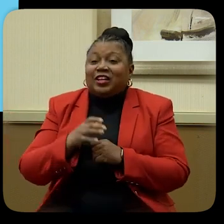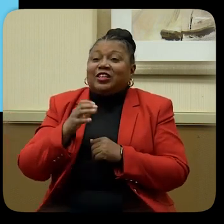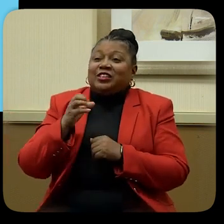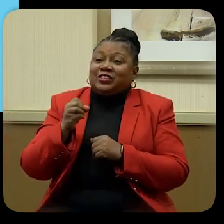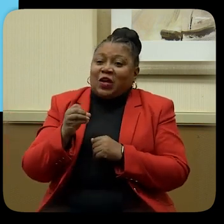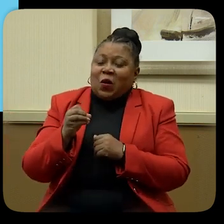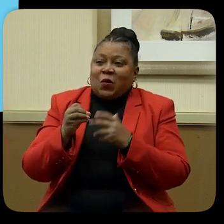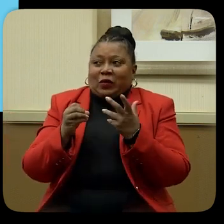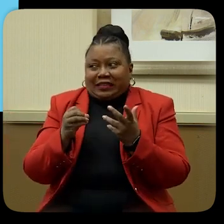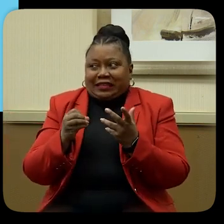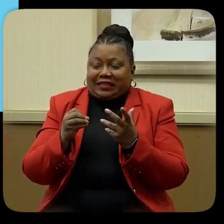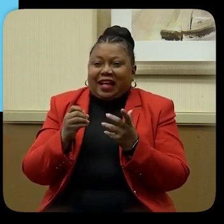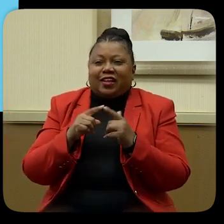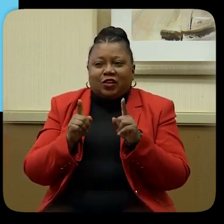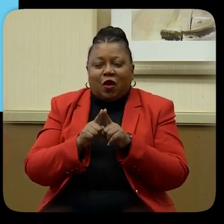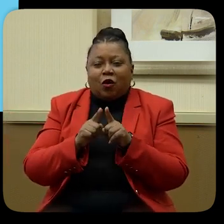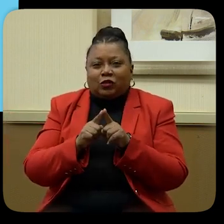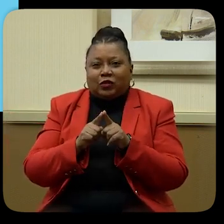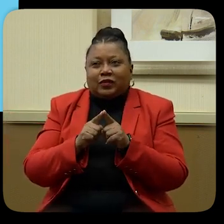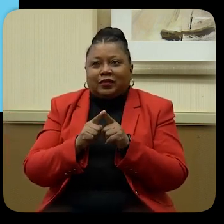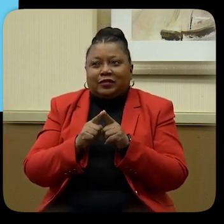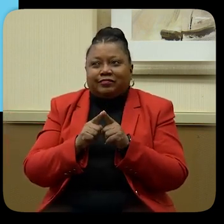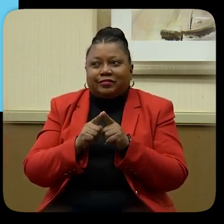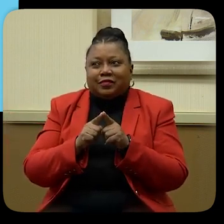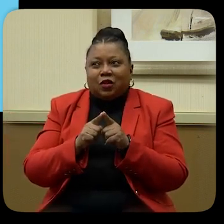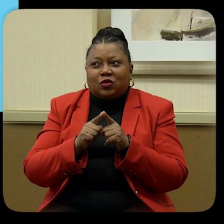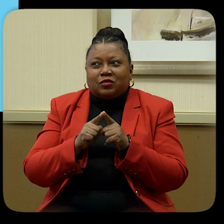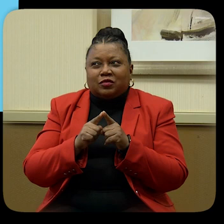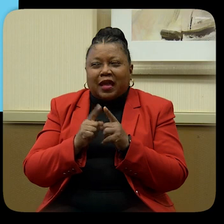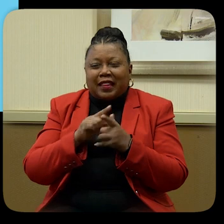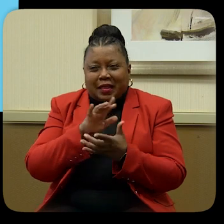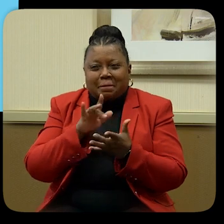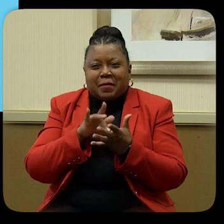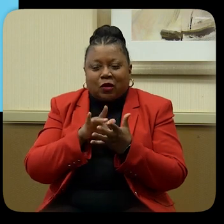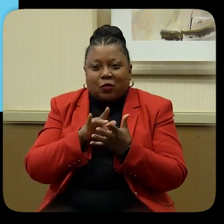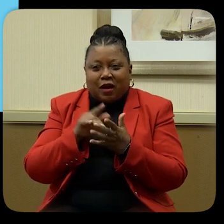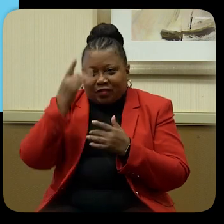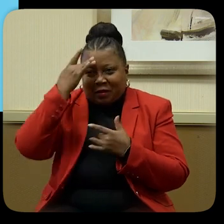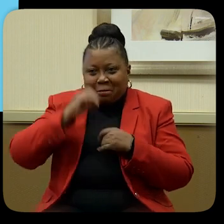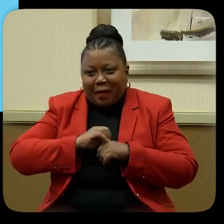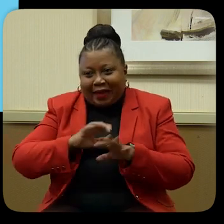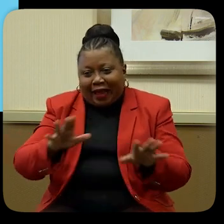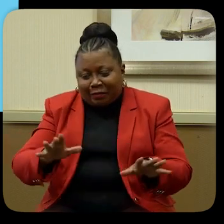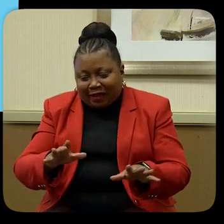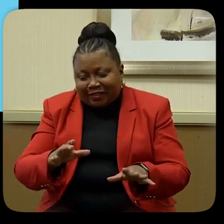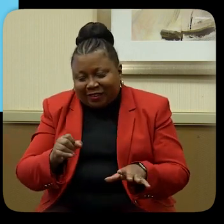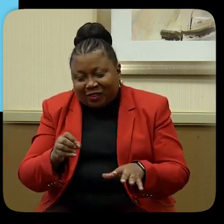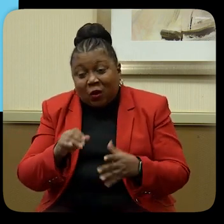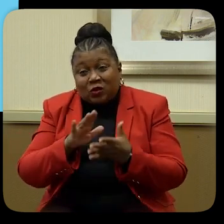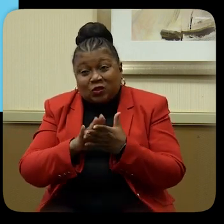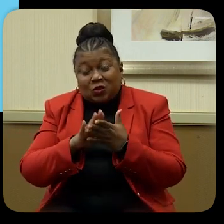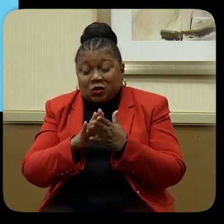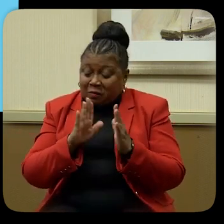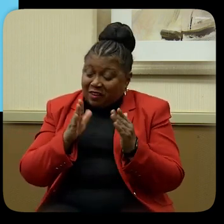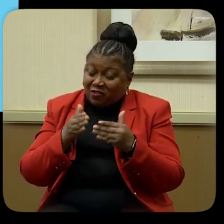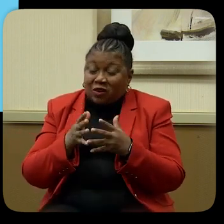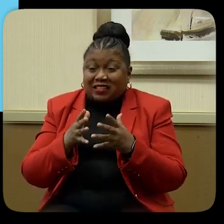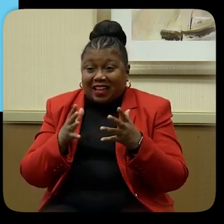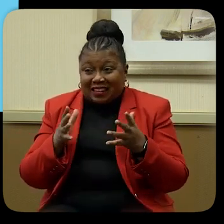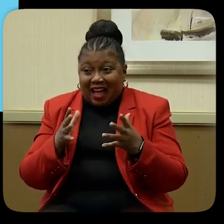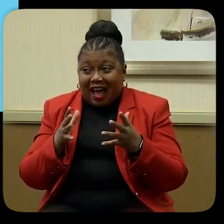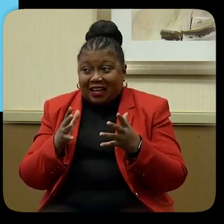So this also came out right in the middle of the pandemic. So schools have been focused a